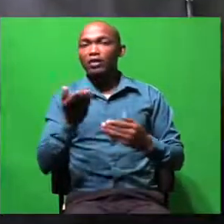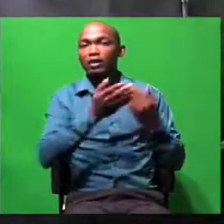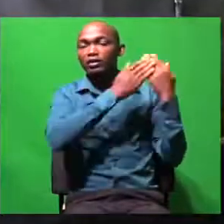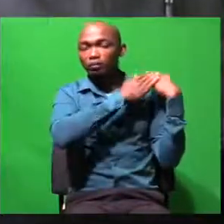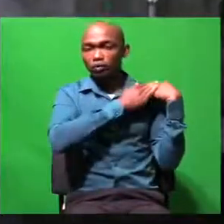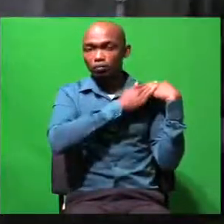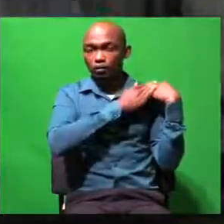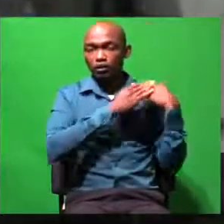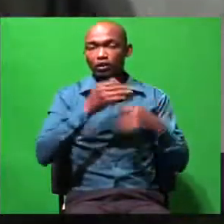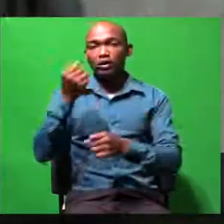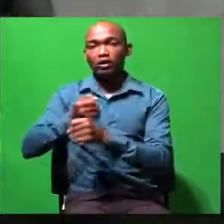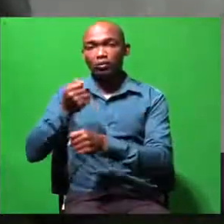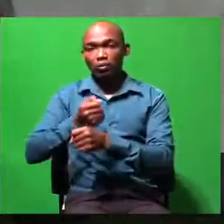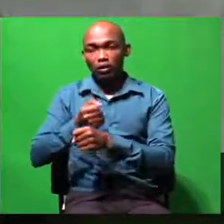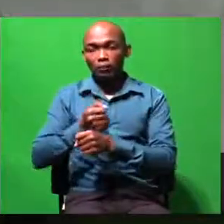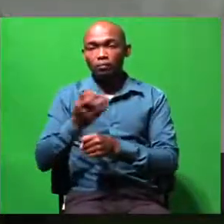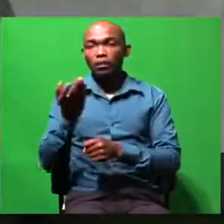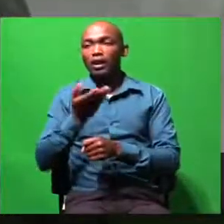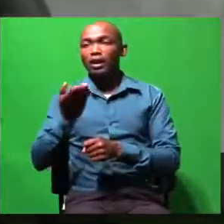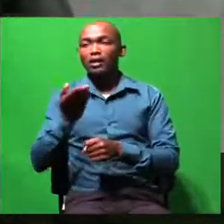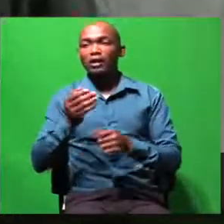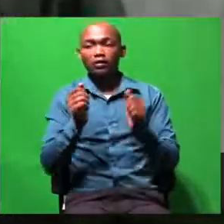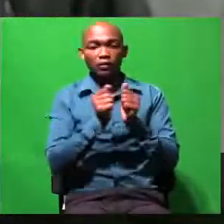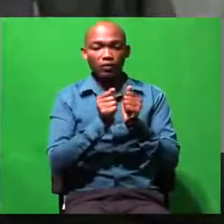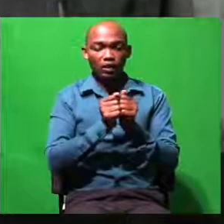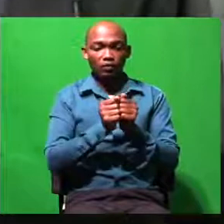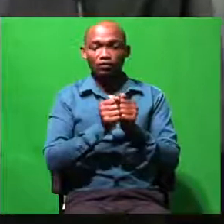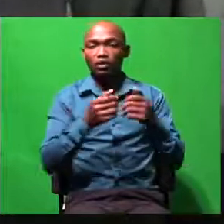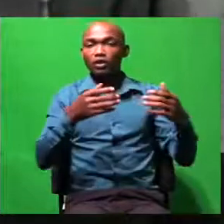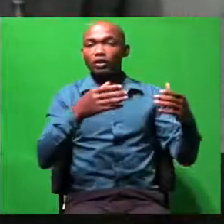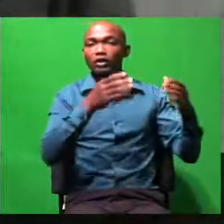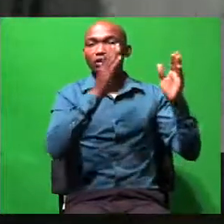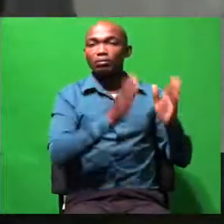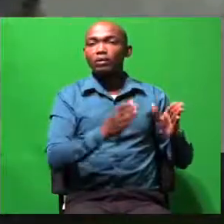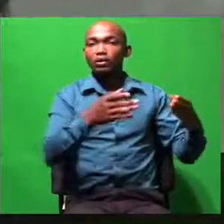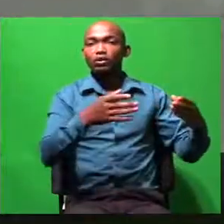activities. So another important thing for special group,